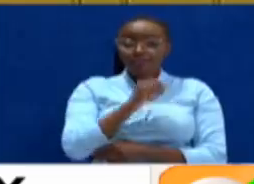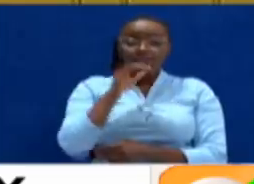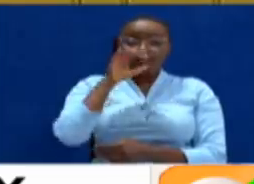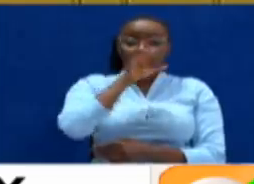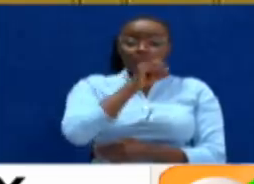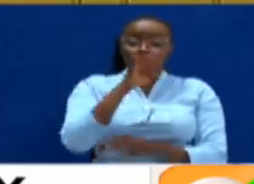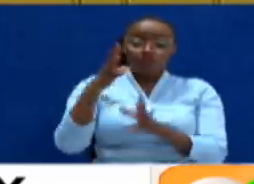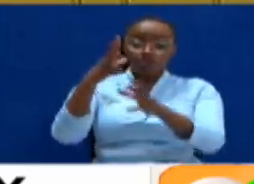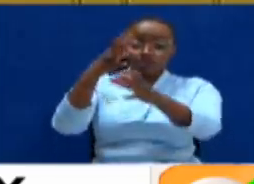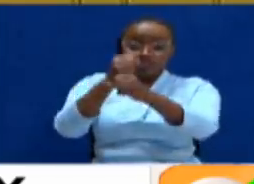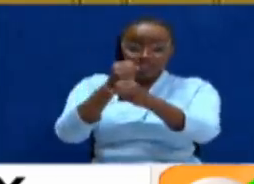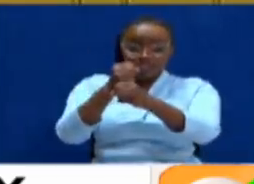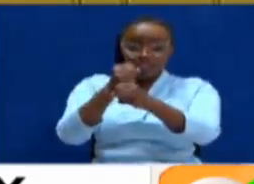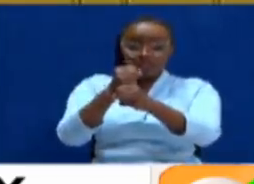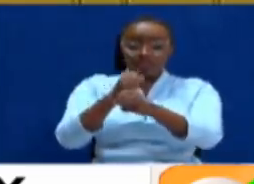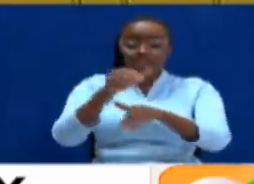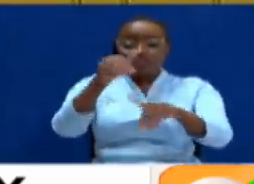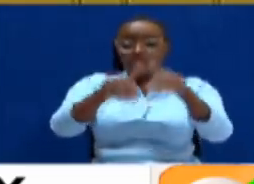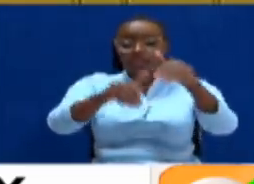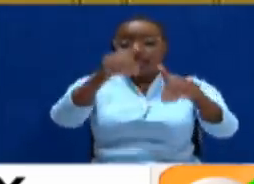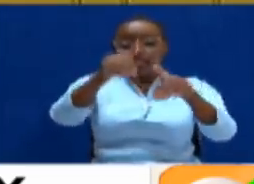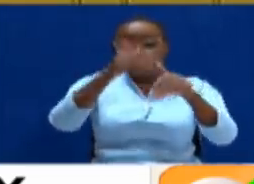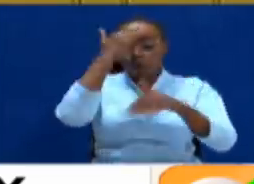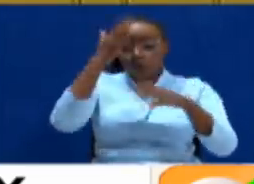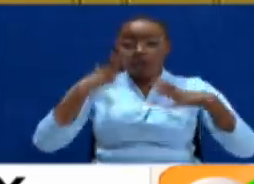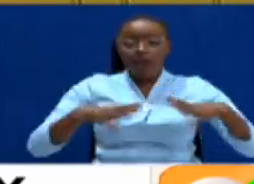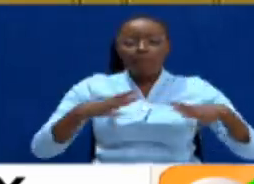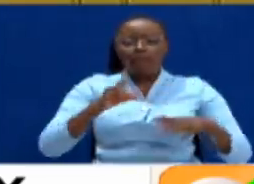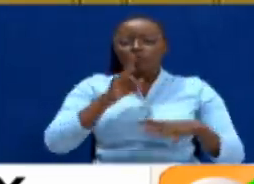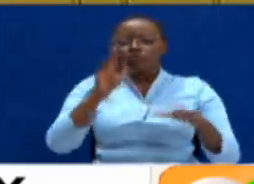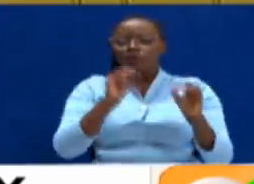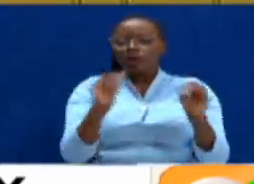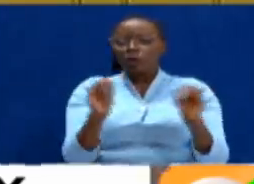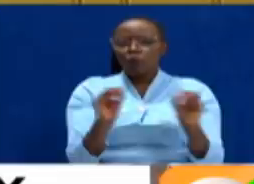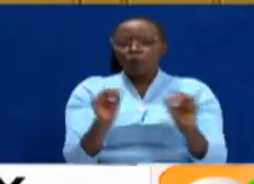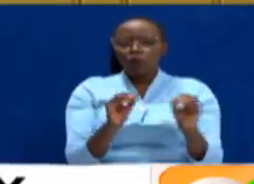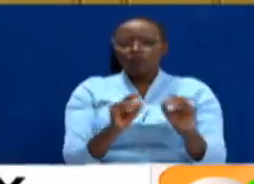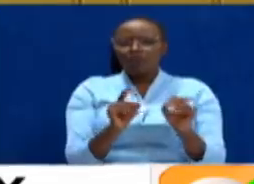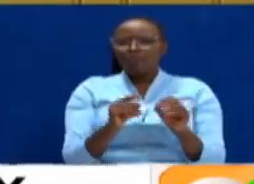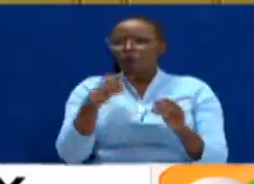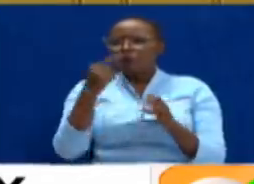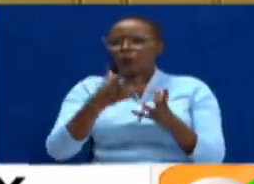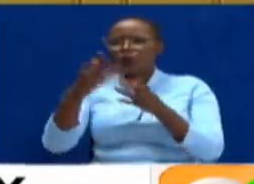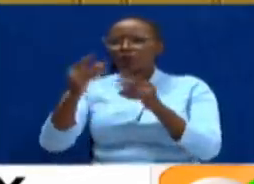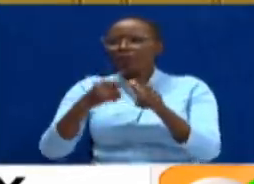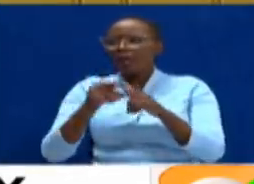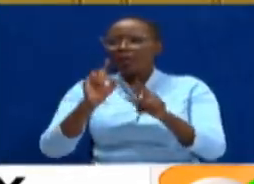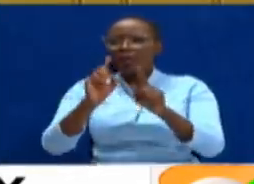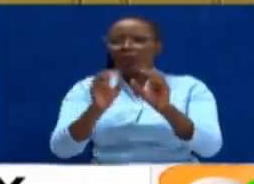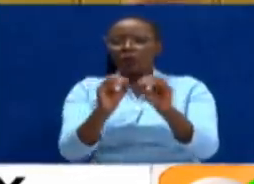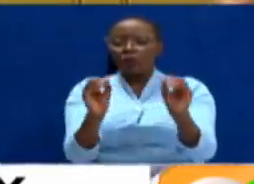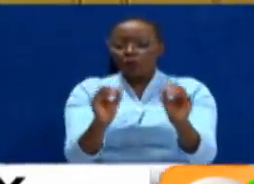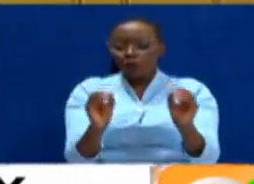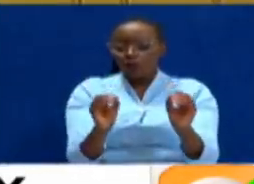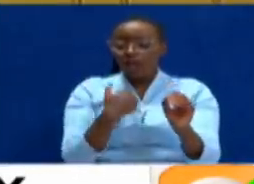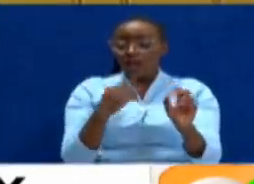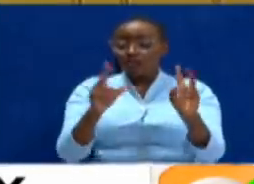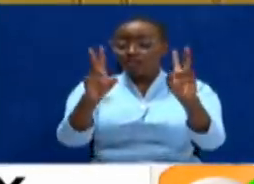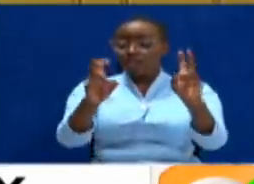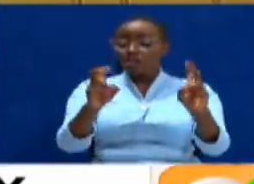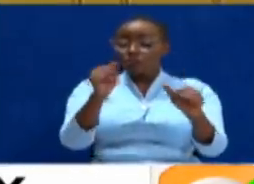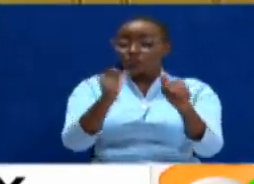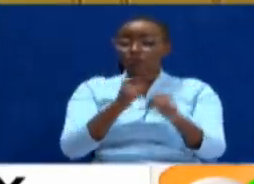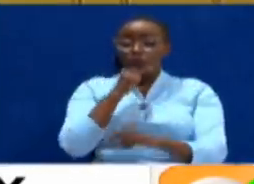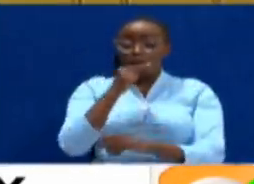of trust in the electoral process, so that people are not sure about just going out there and running. So the resisting, as you